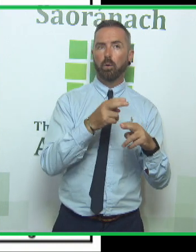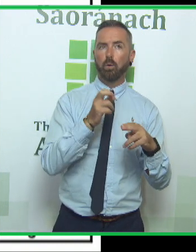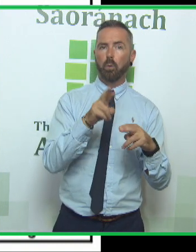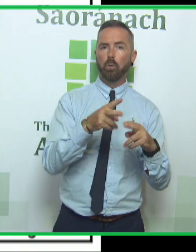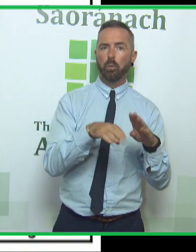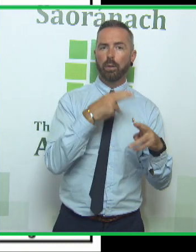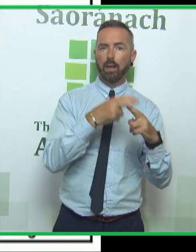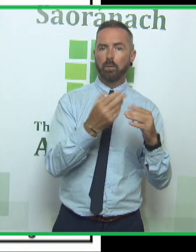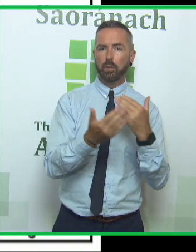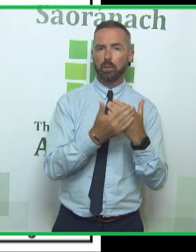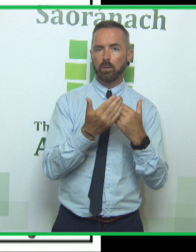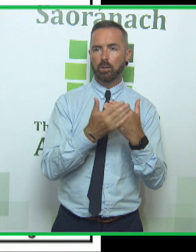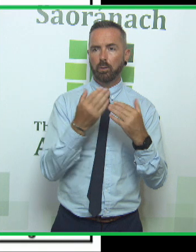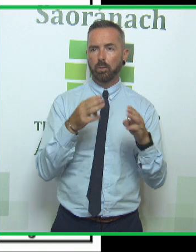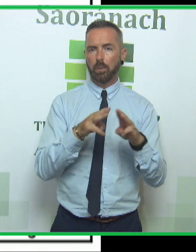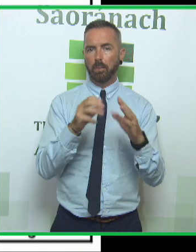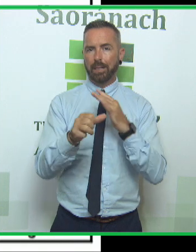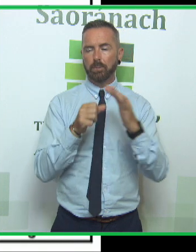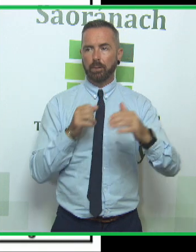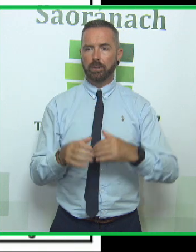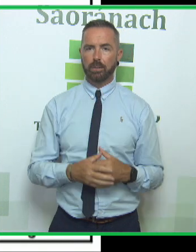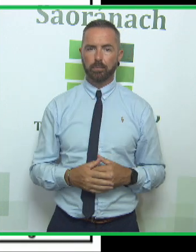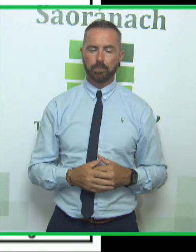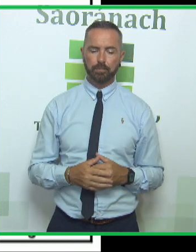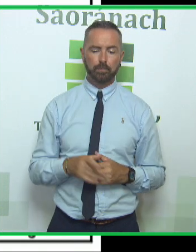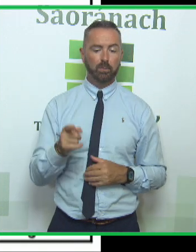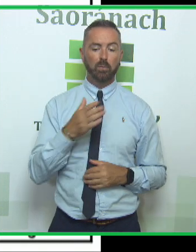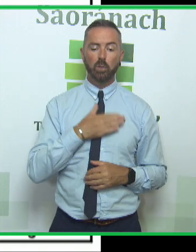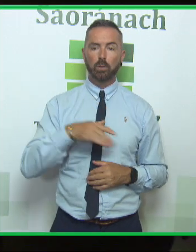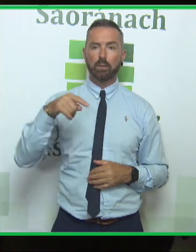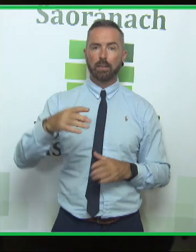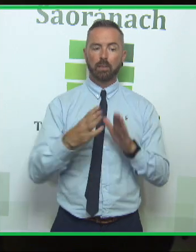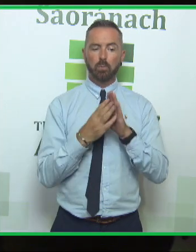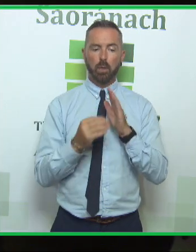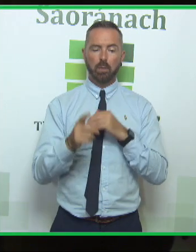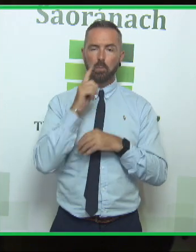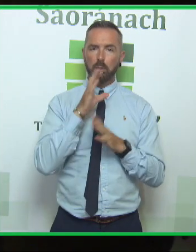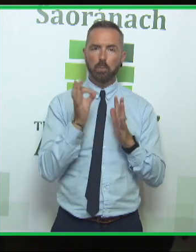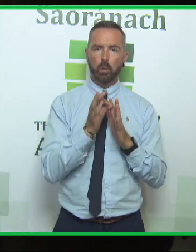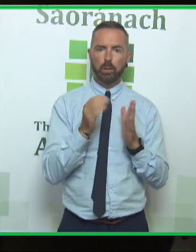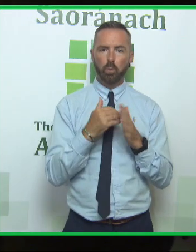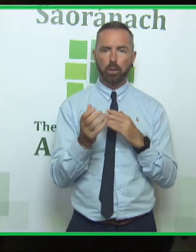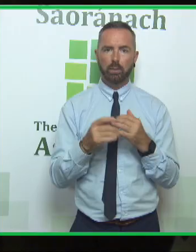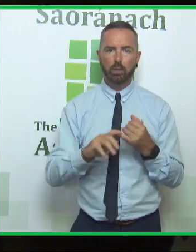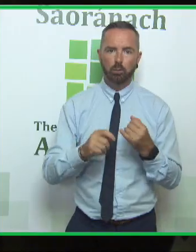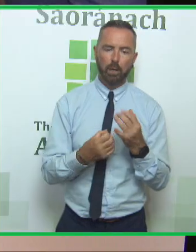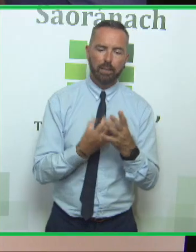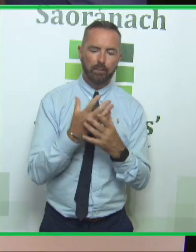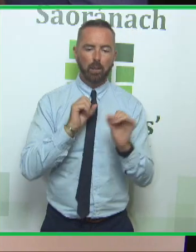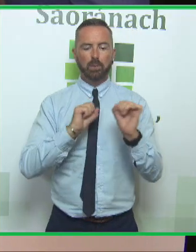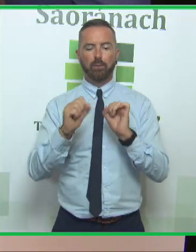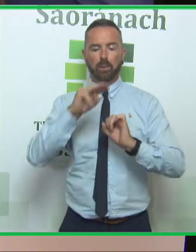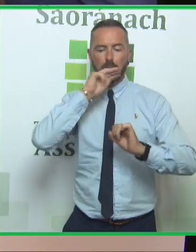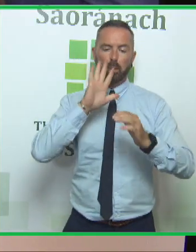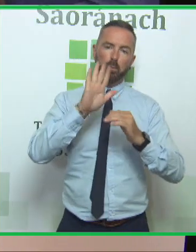those areas, but work with young people. That's just this model, but the point is that developing services for young people means you have to work